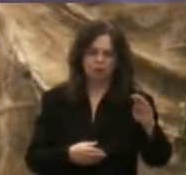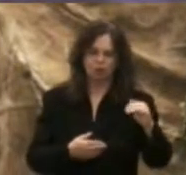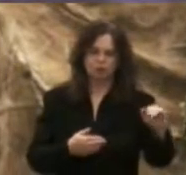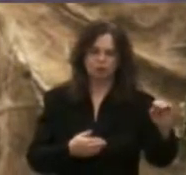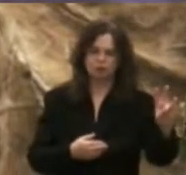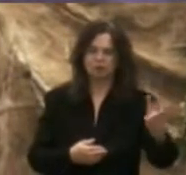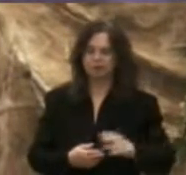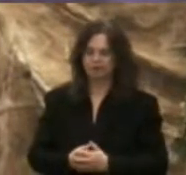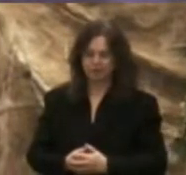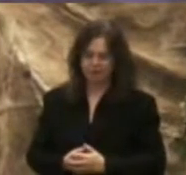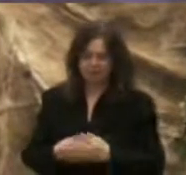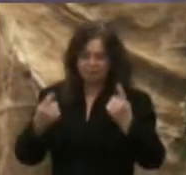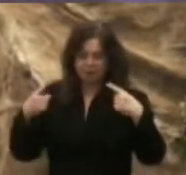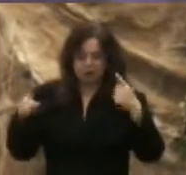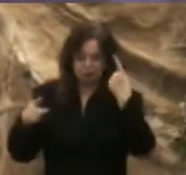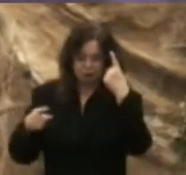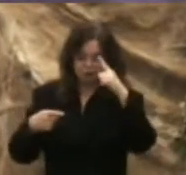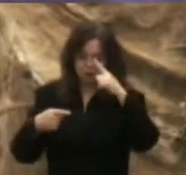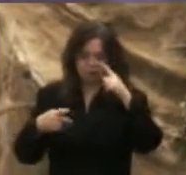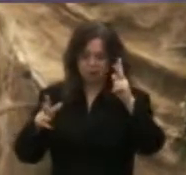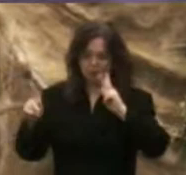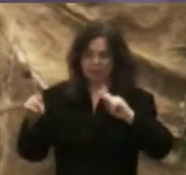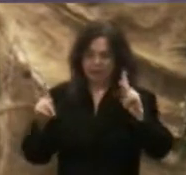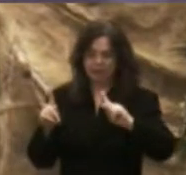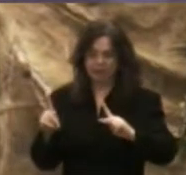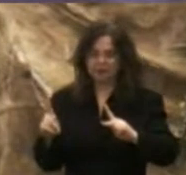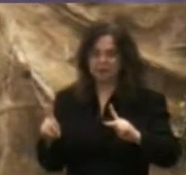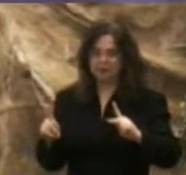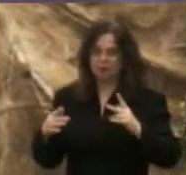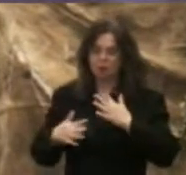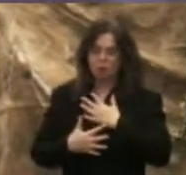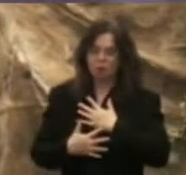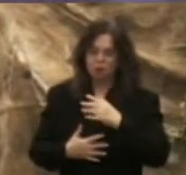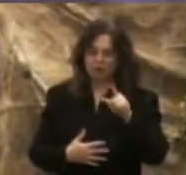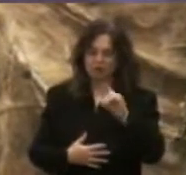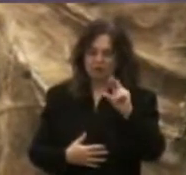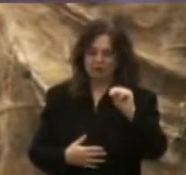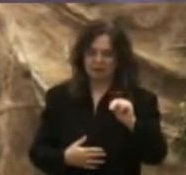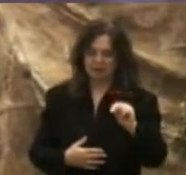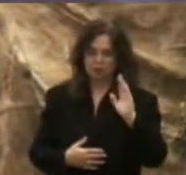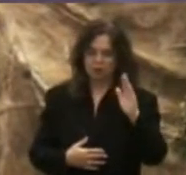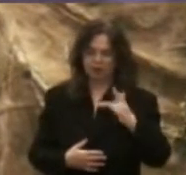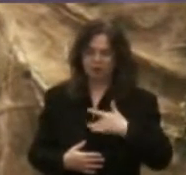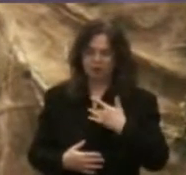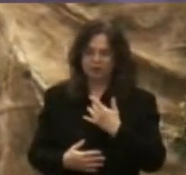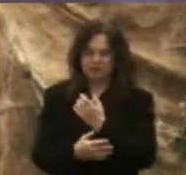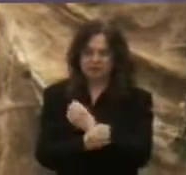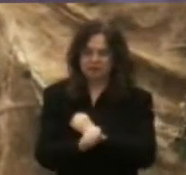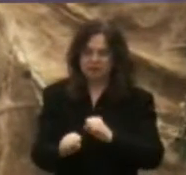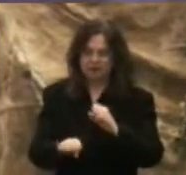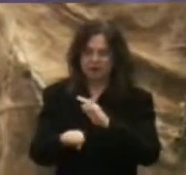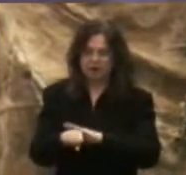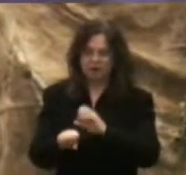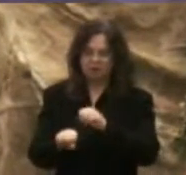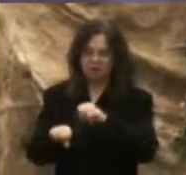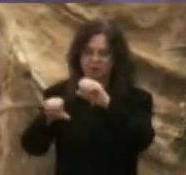Alas, for those who are at ease in Zion, and for those who feel secure on Mount